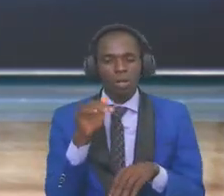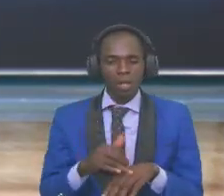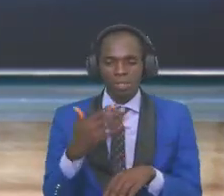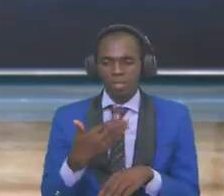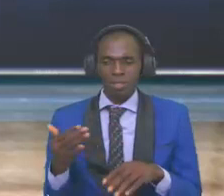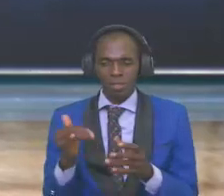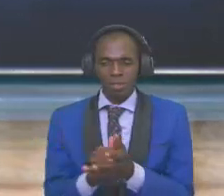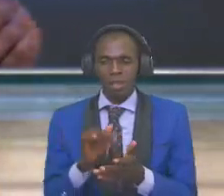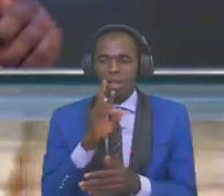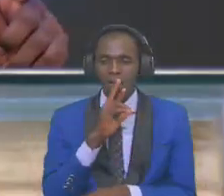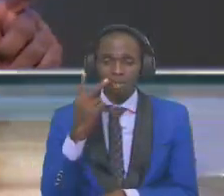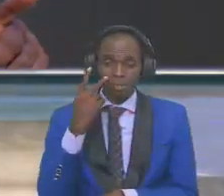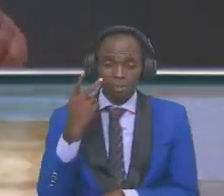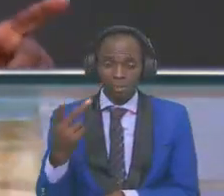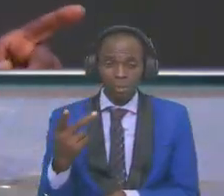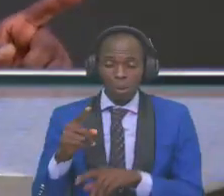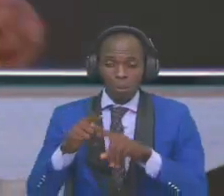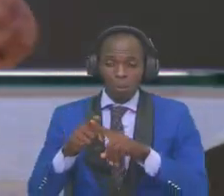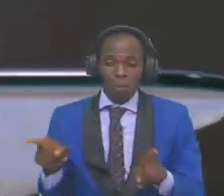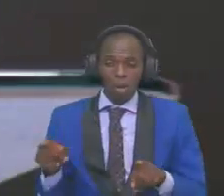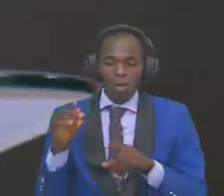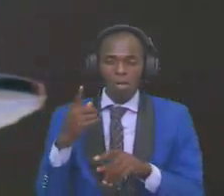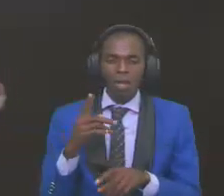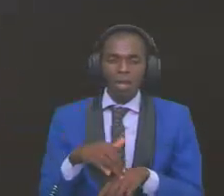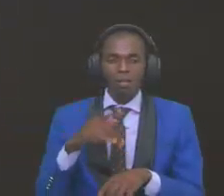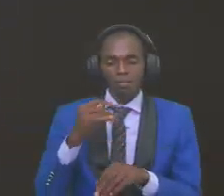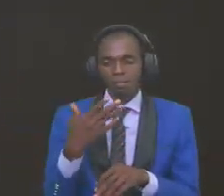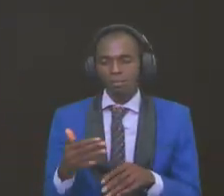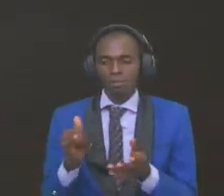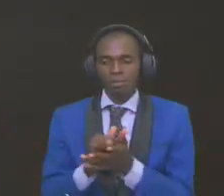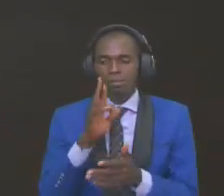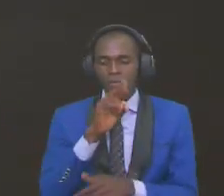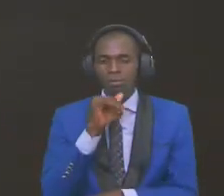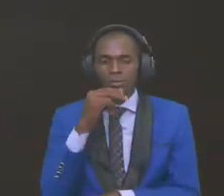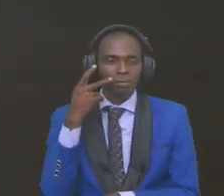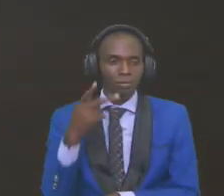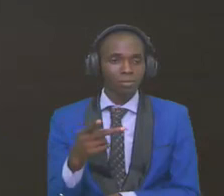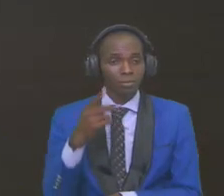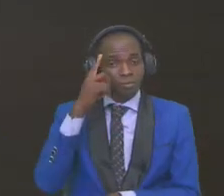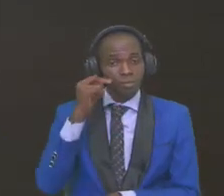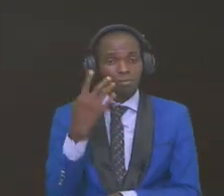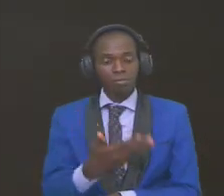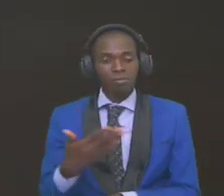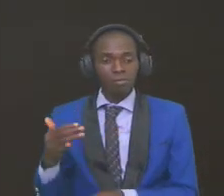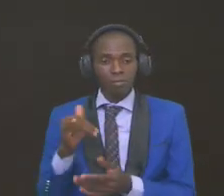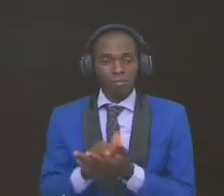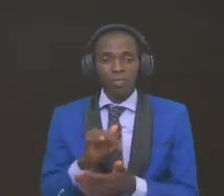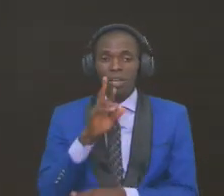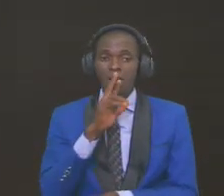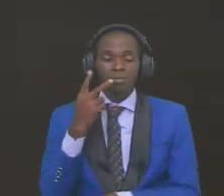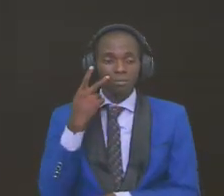seen, but at the things which are not seen. For the things which are